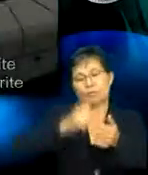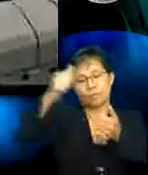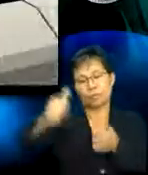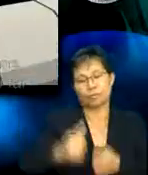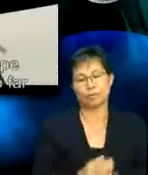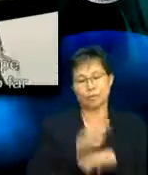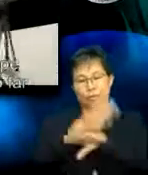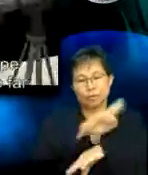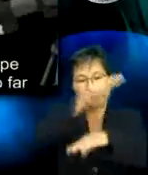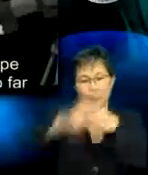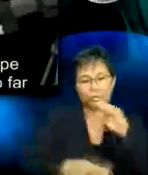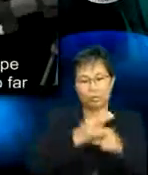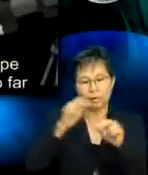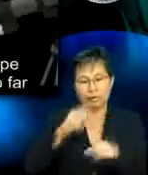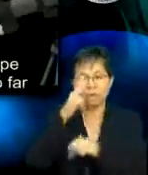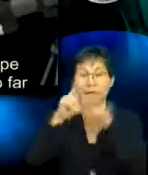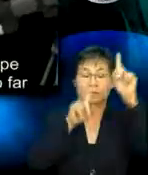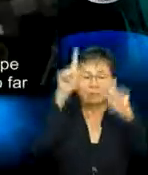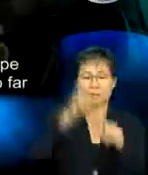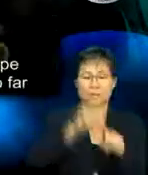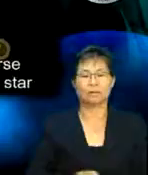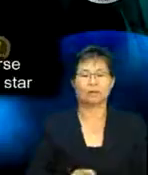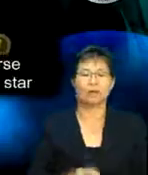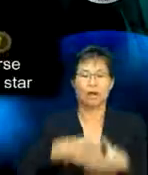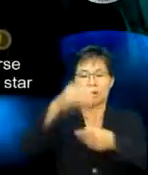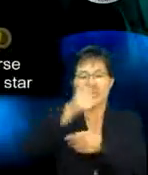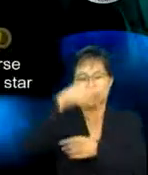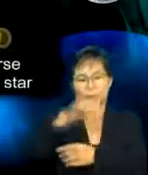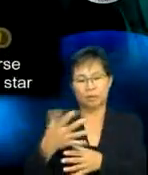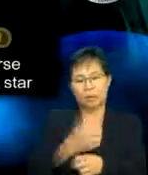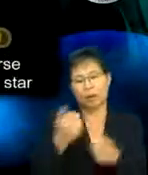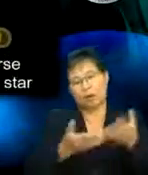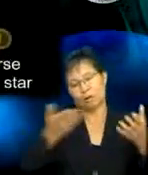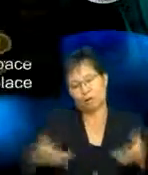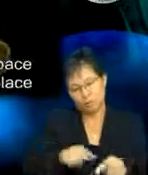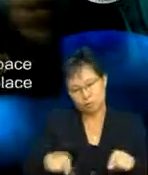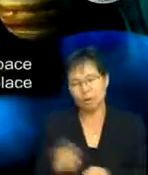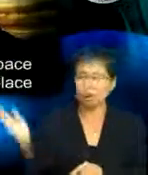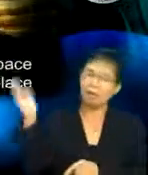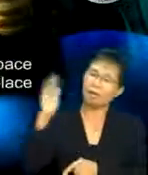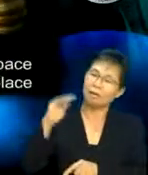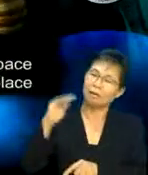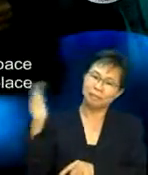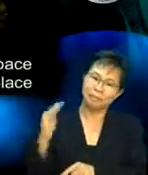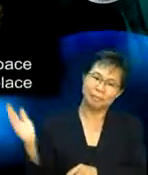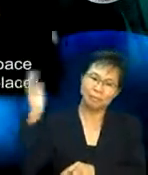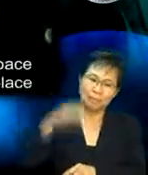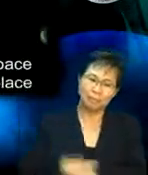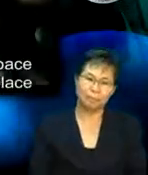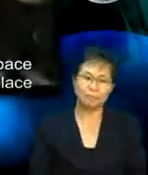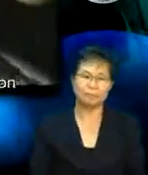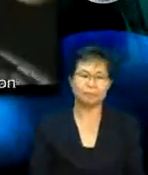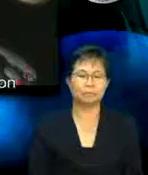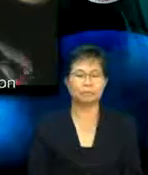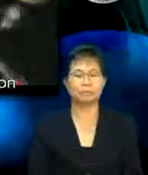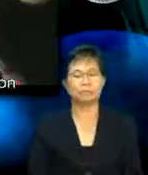meteorite. I've got a telescope to help you see so far across the universe, and you can see a star. We'll be in outer space, we've got a lot of space.